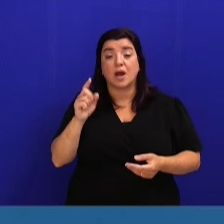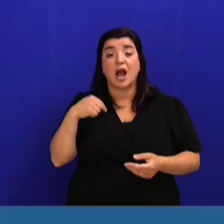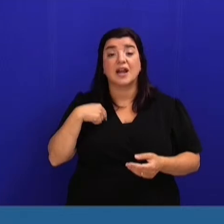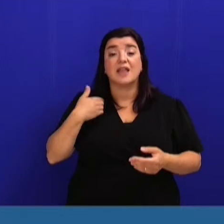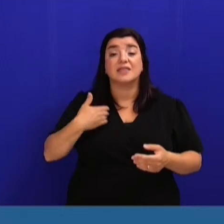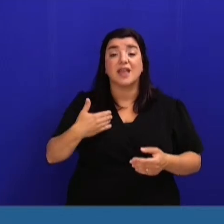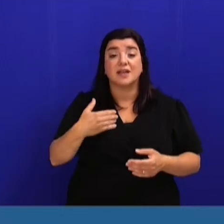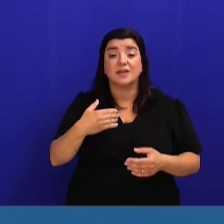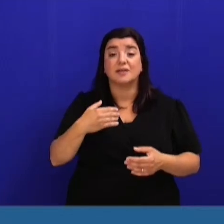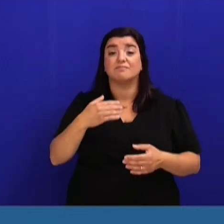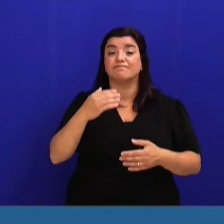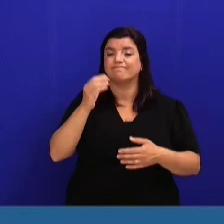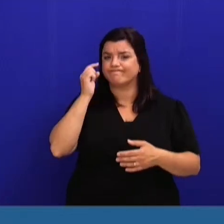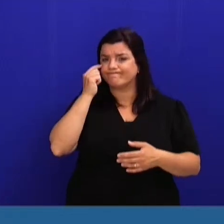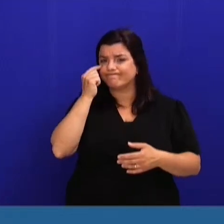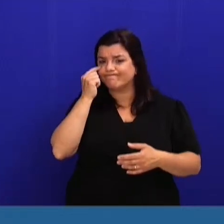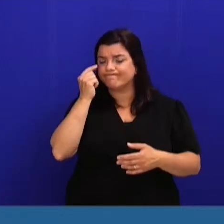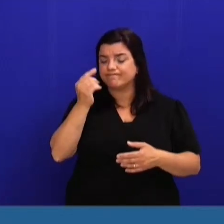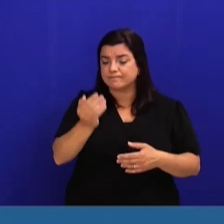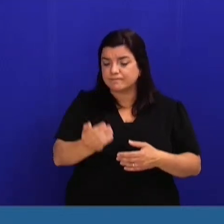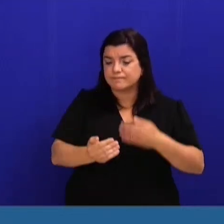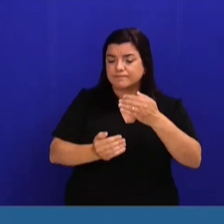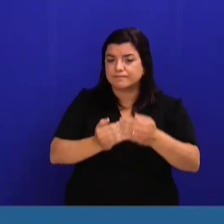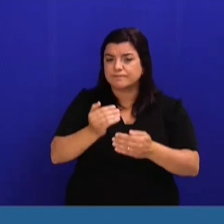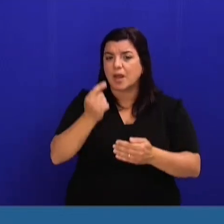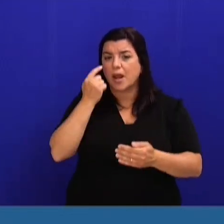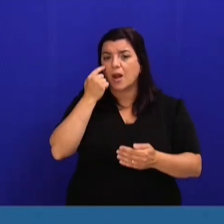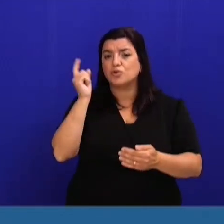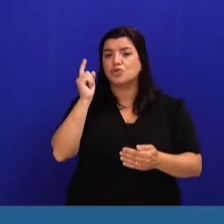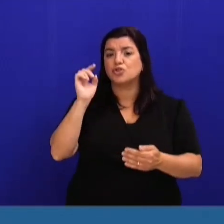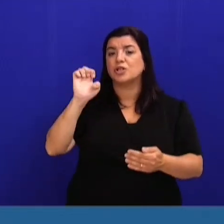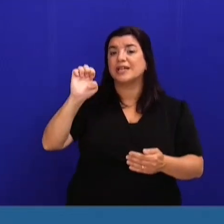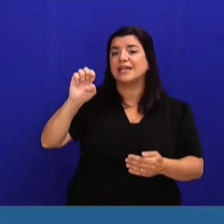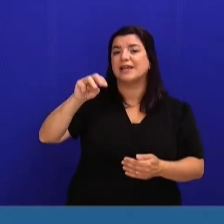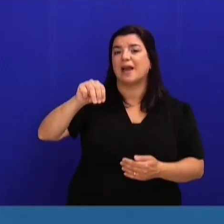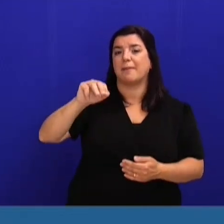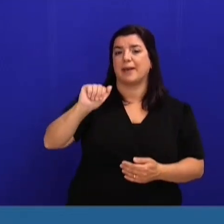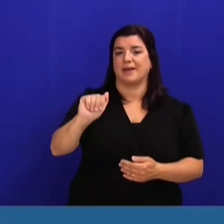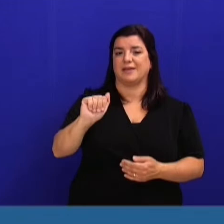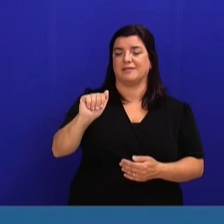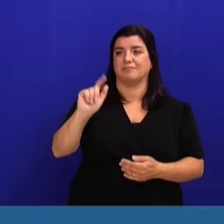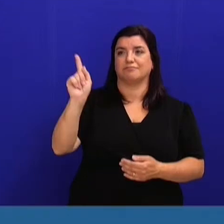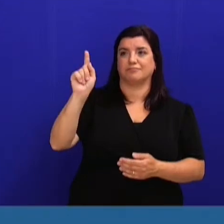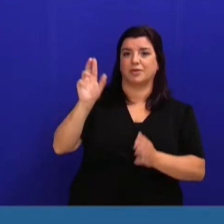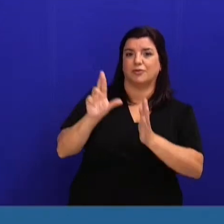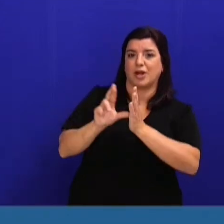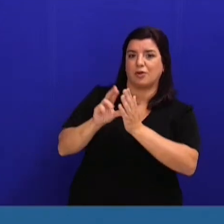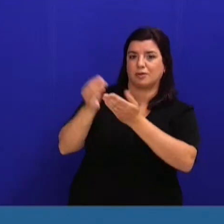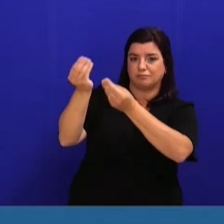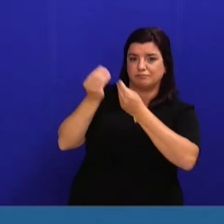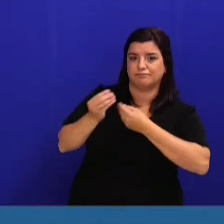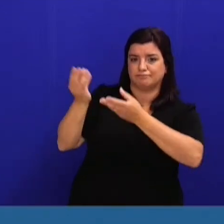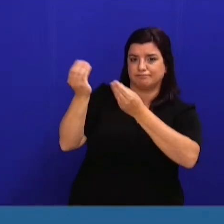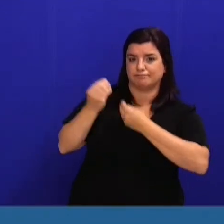aħna insegwu wkoll dak li tkun qed tgħidilna l-European Medicines Agency. Times of Malta.